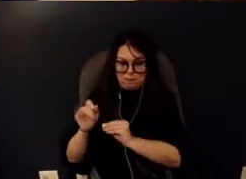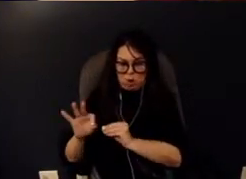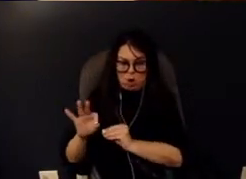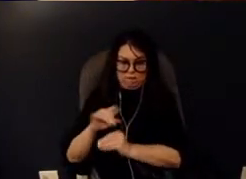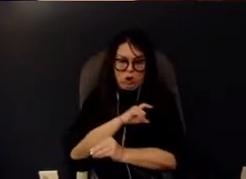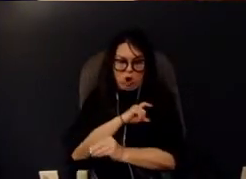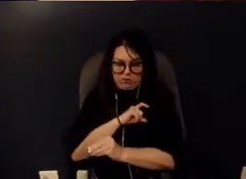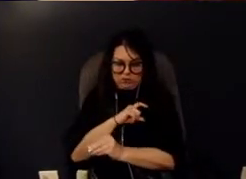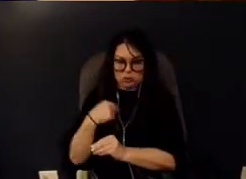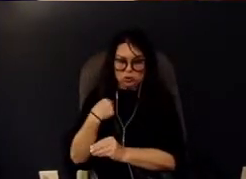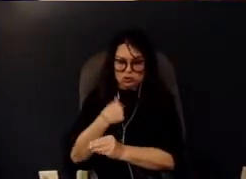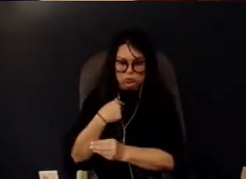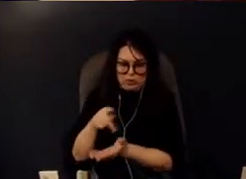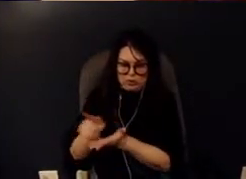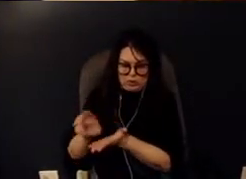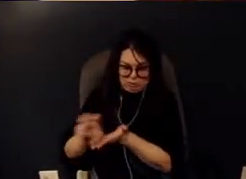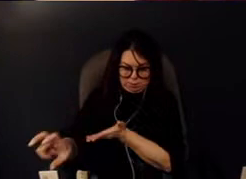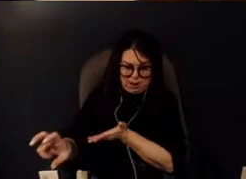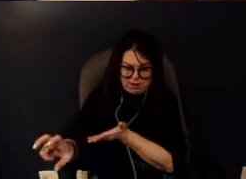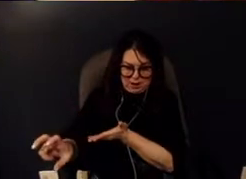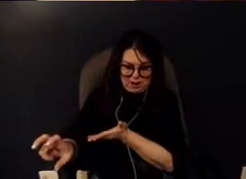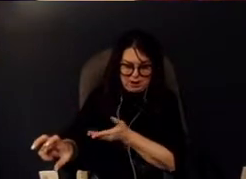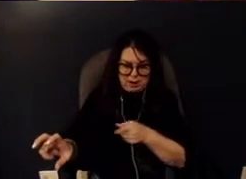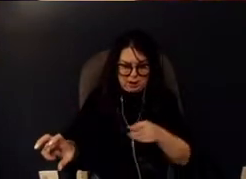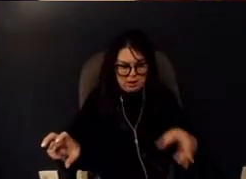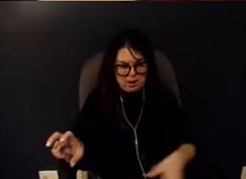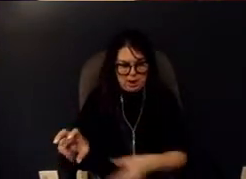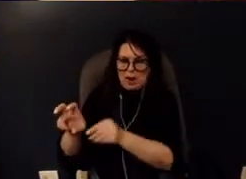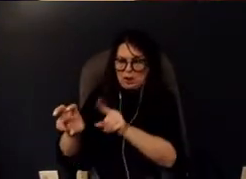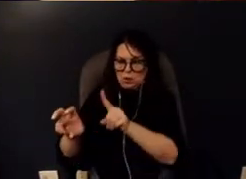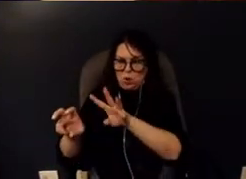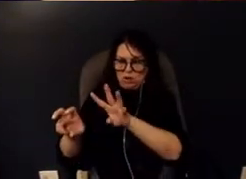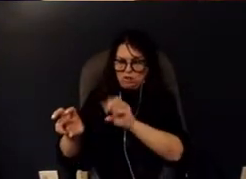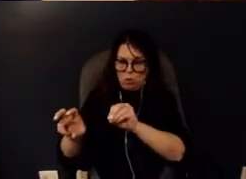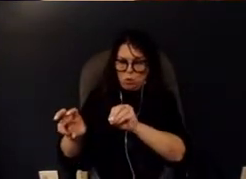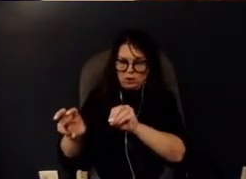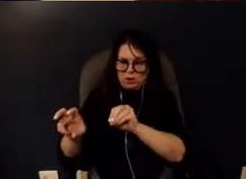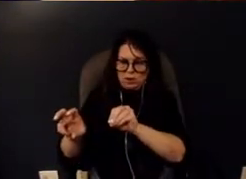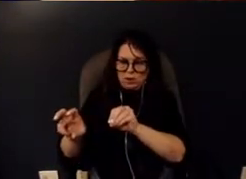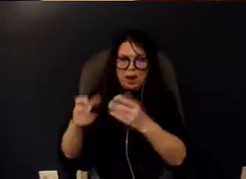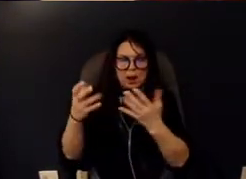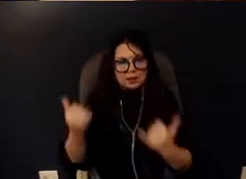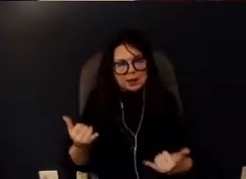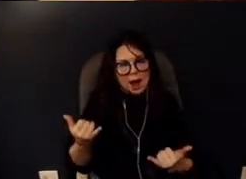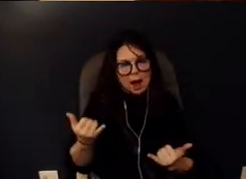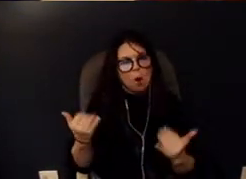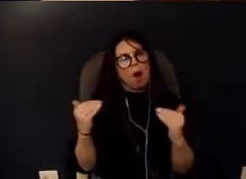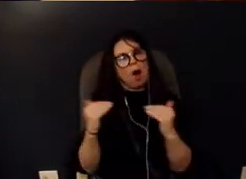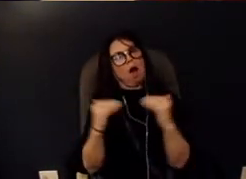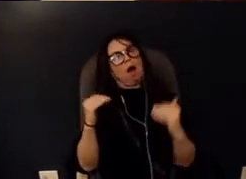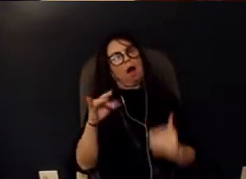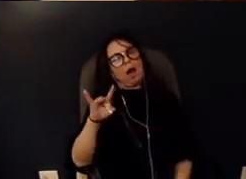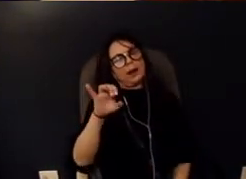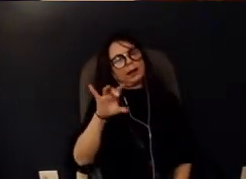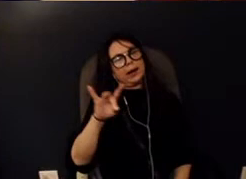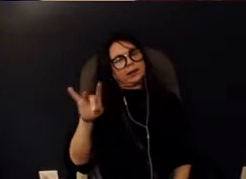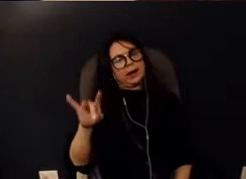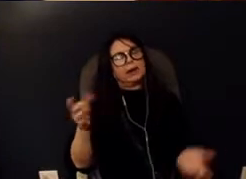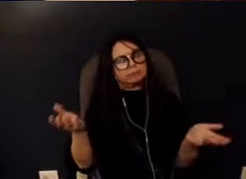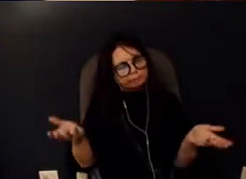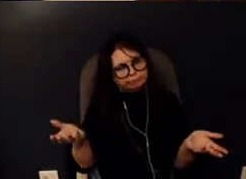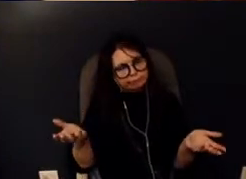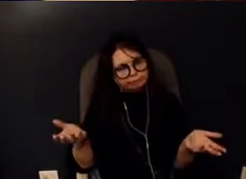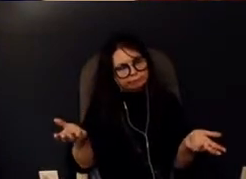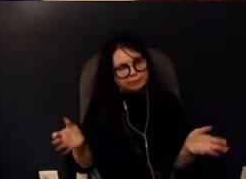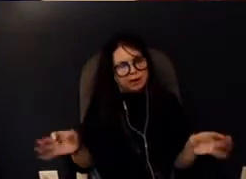number of 140, well, you just so happen to get 888. And I think that that's important to know,